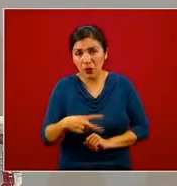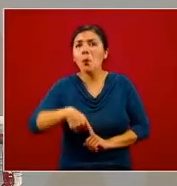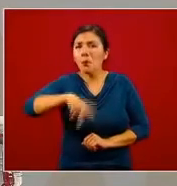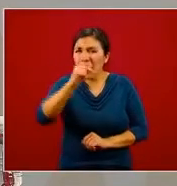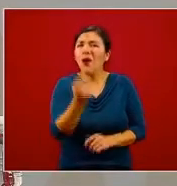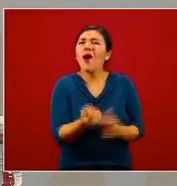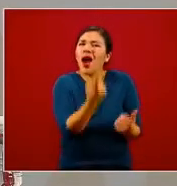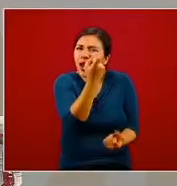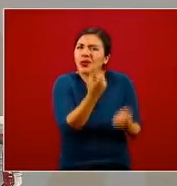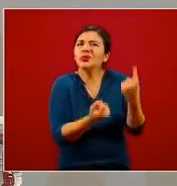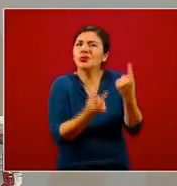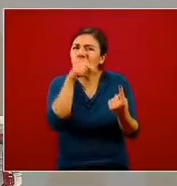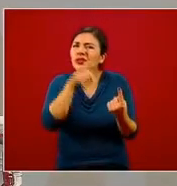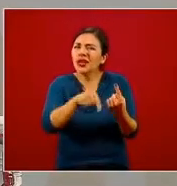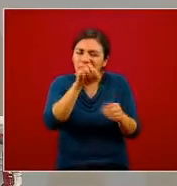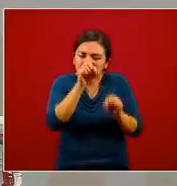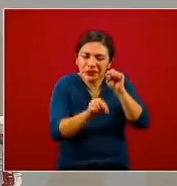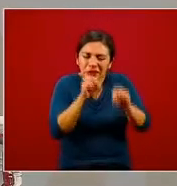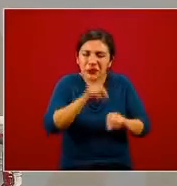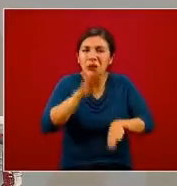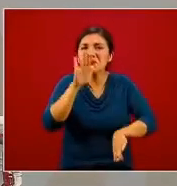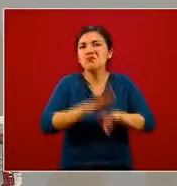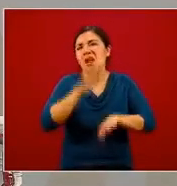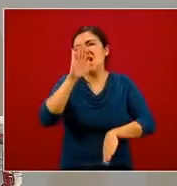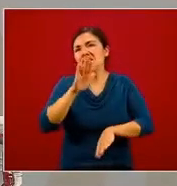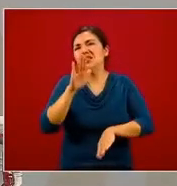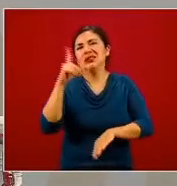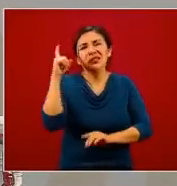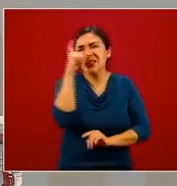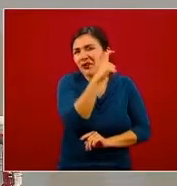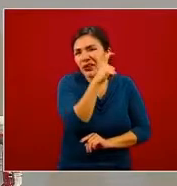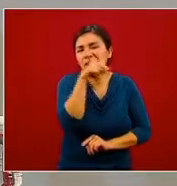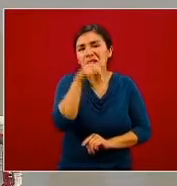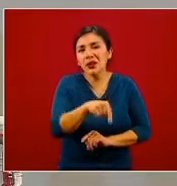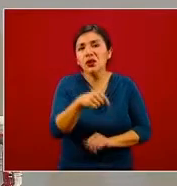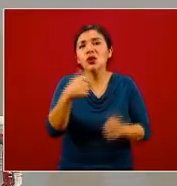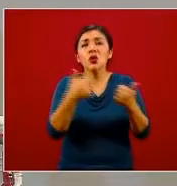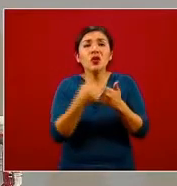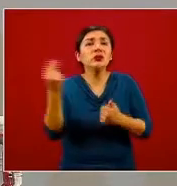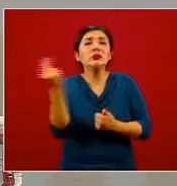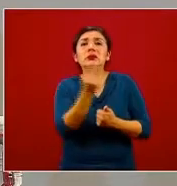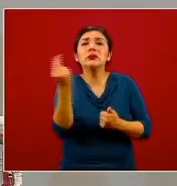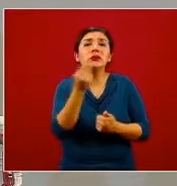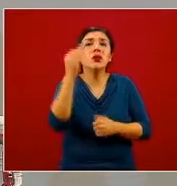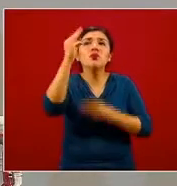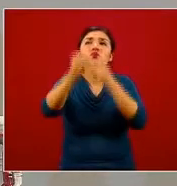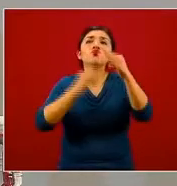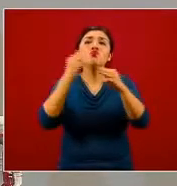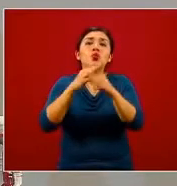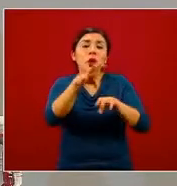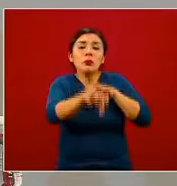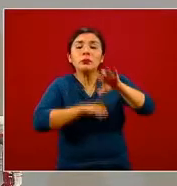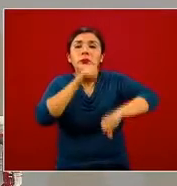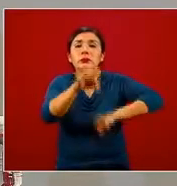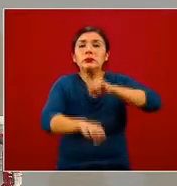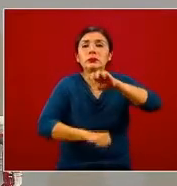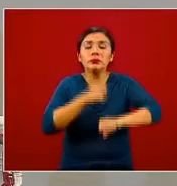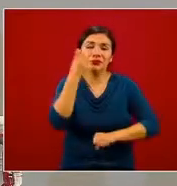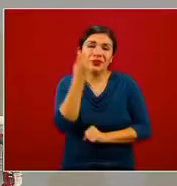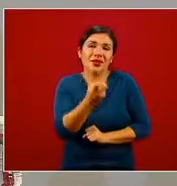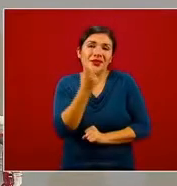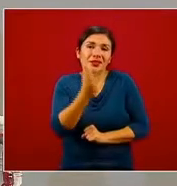developments, and the majority of the components are domestic. They're manufactured in Mexico.